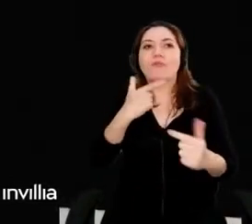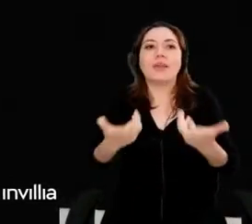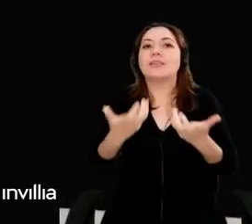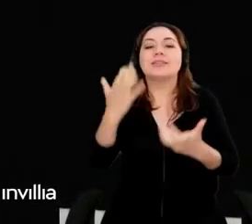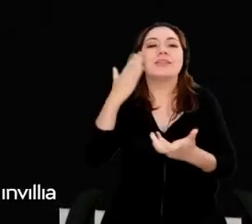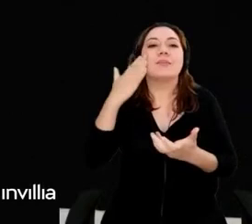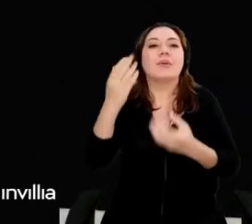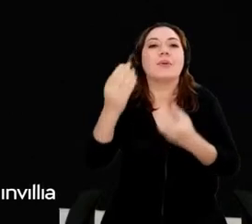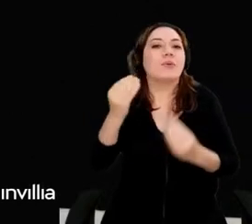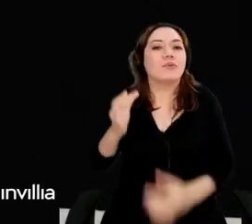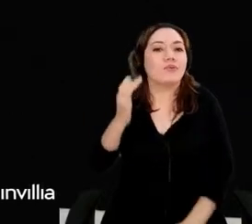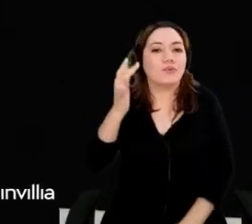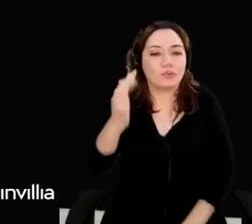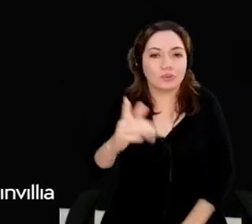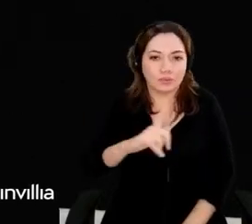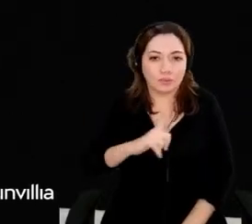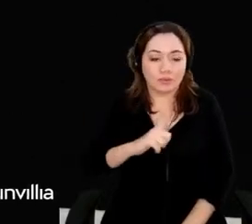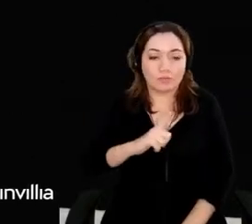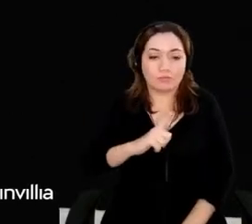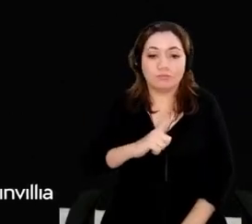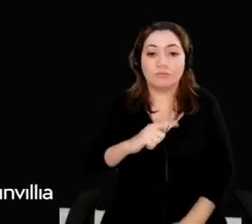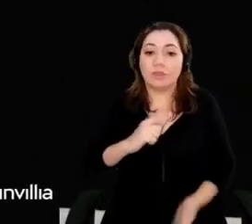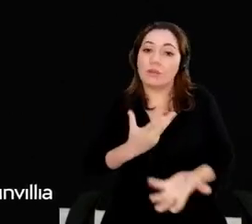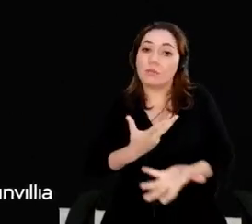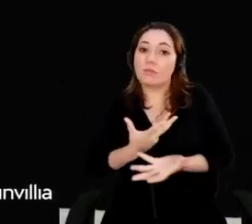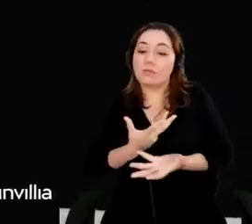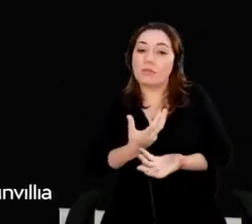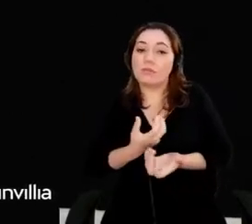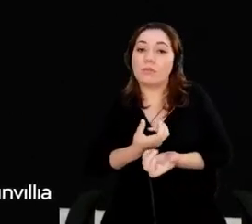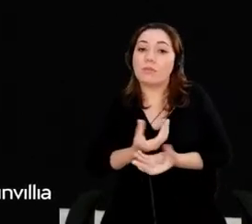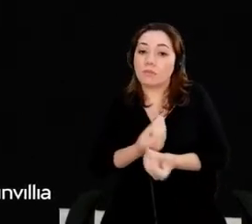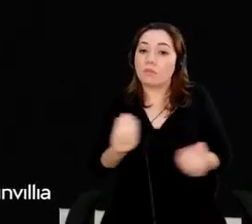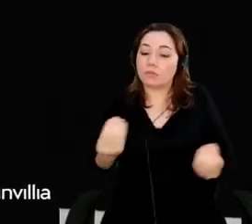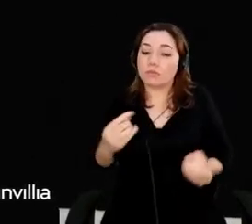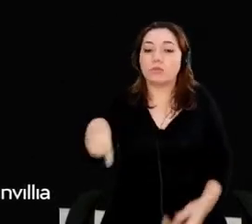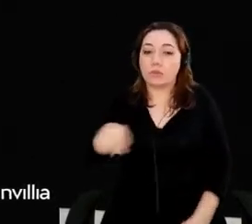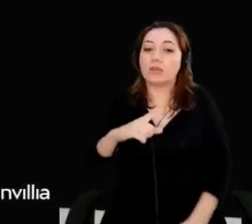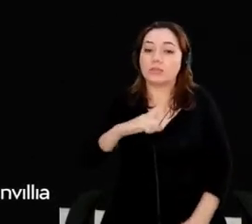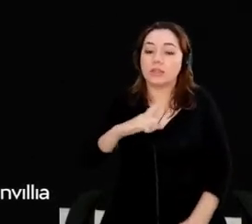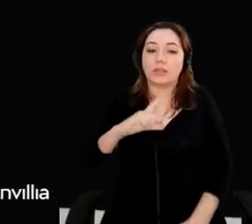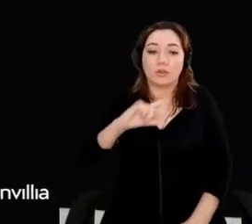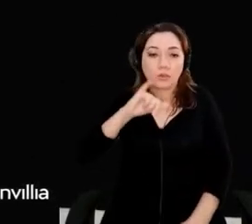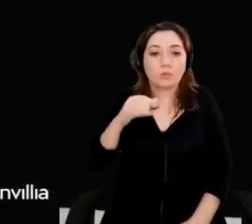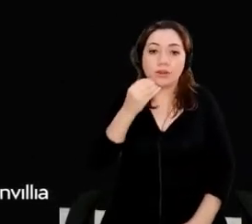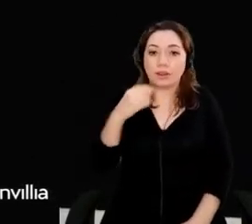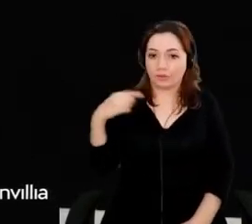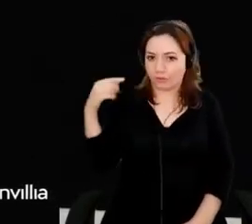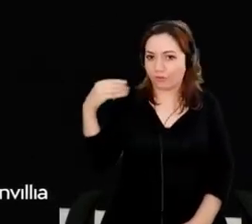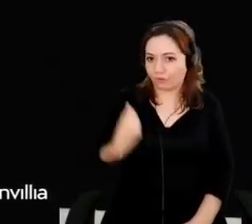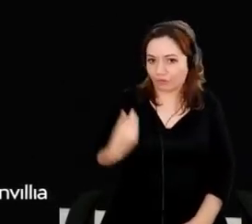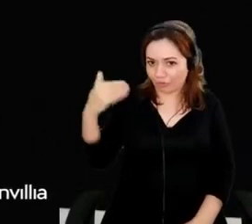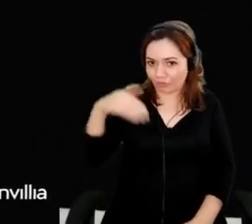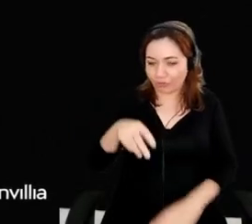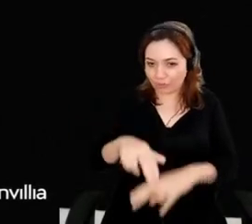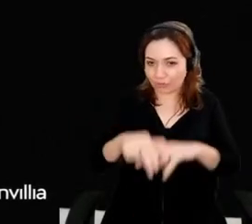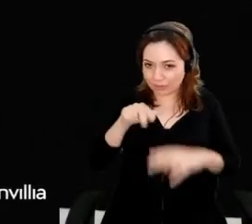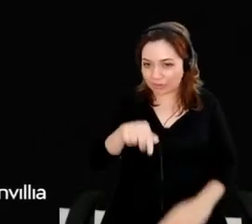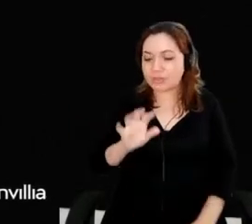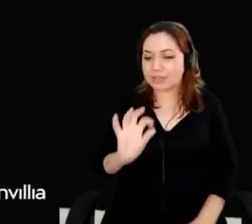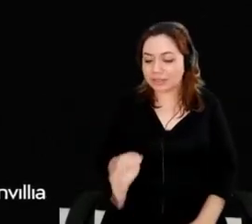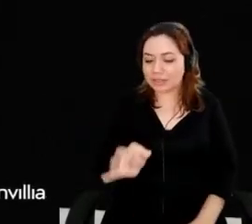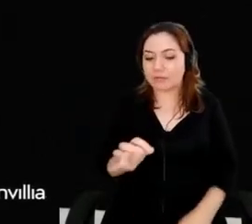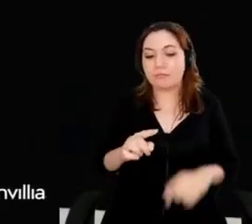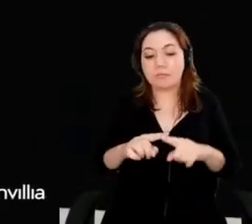Many of us have this opportunity, and we're here for that, right? But many in the world do